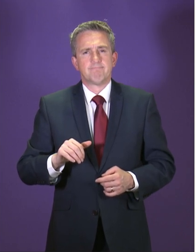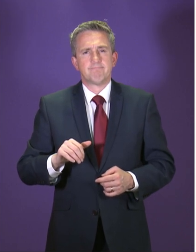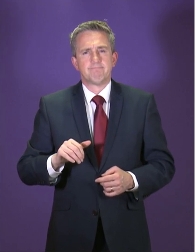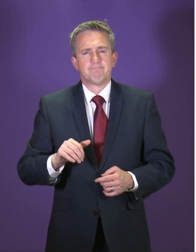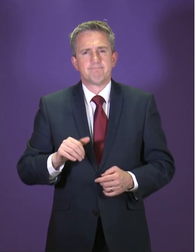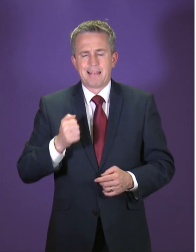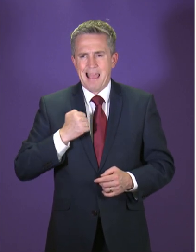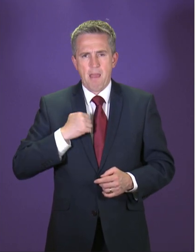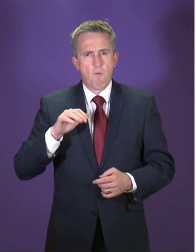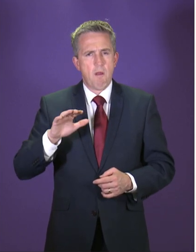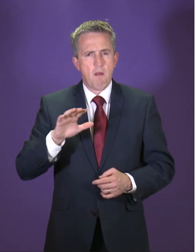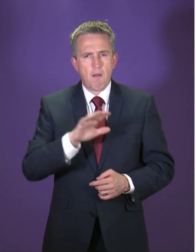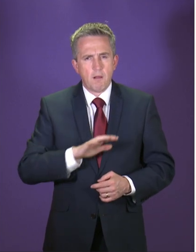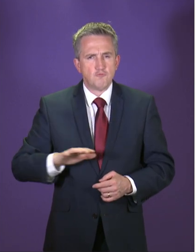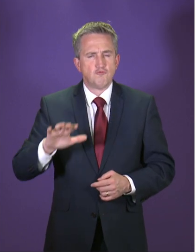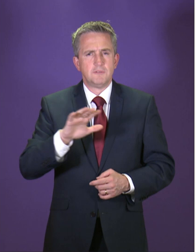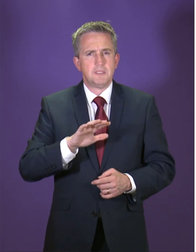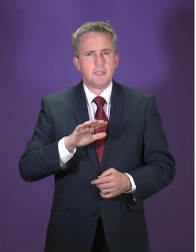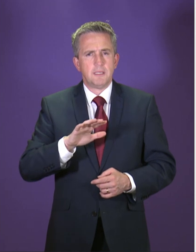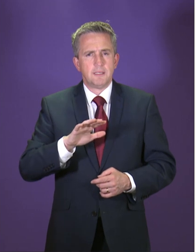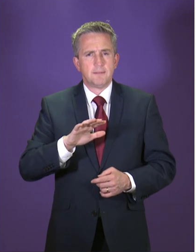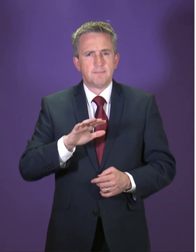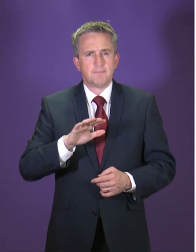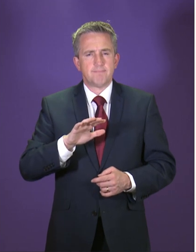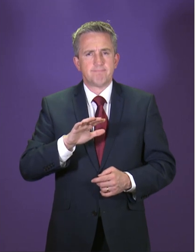the hard challenge in Brazil to feed